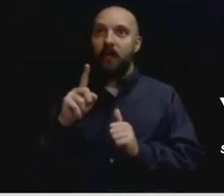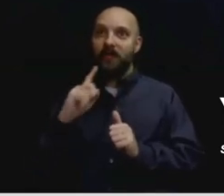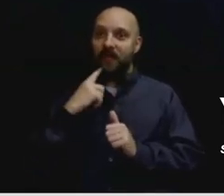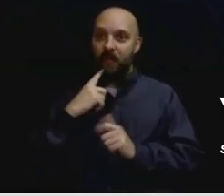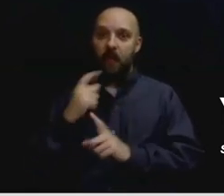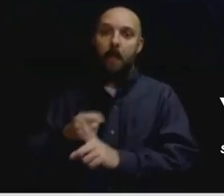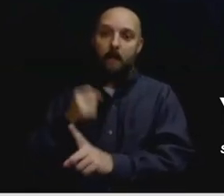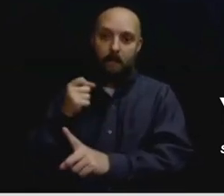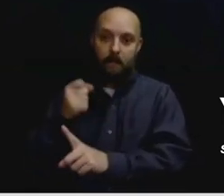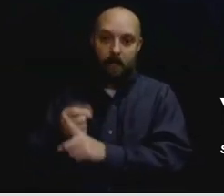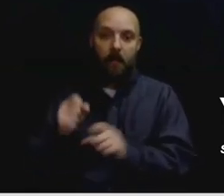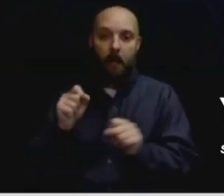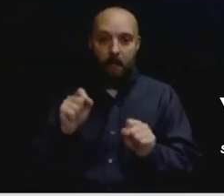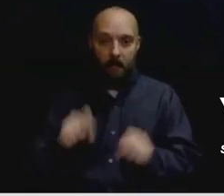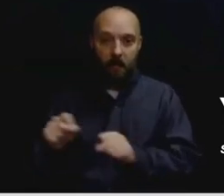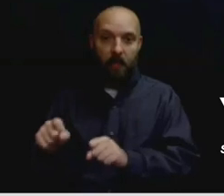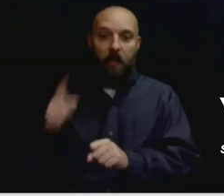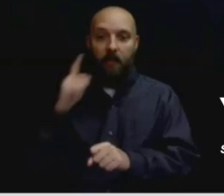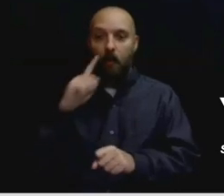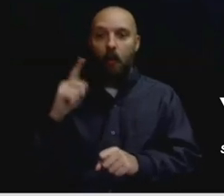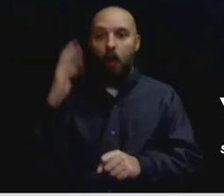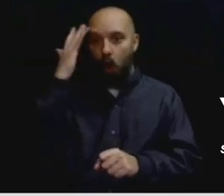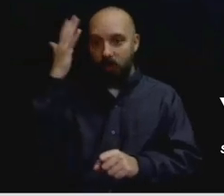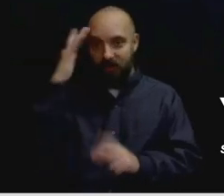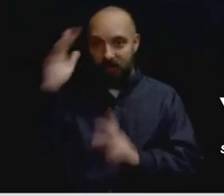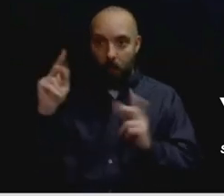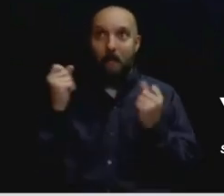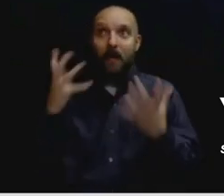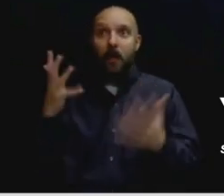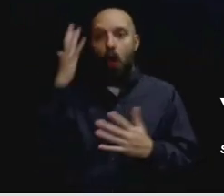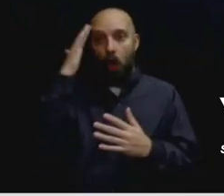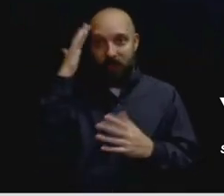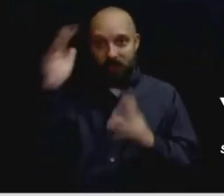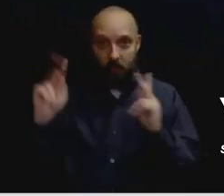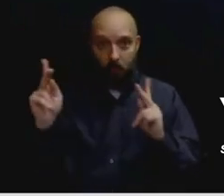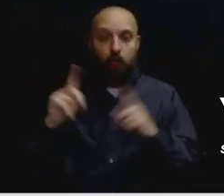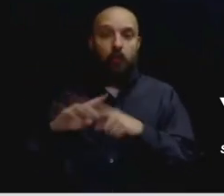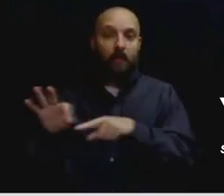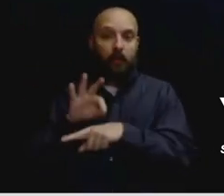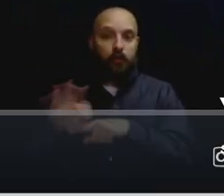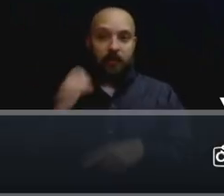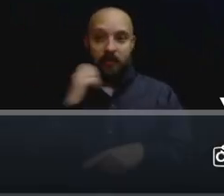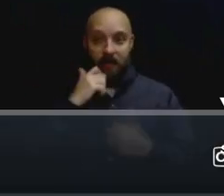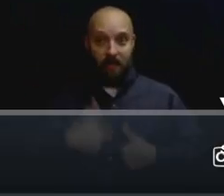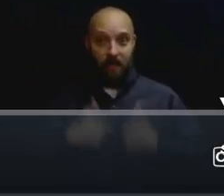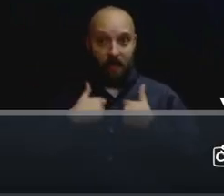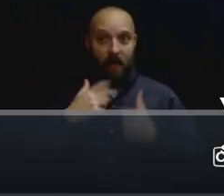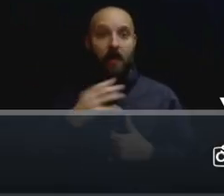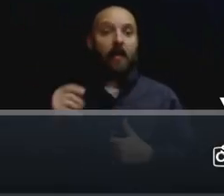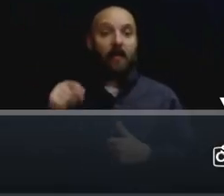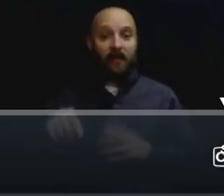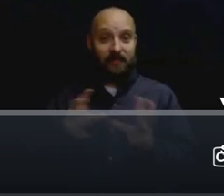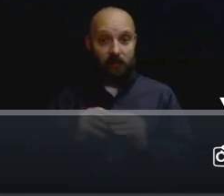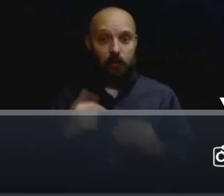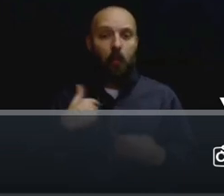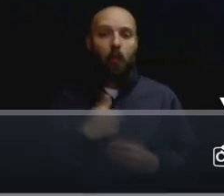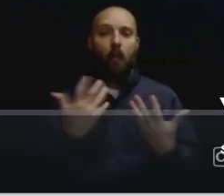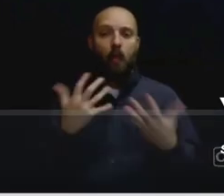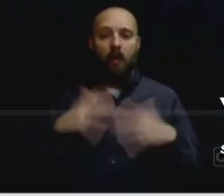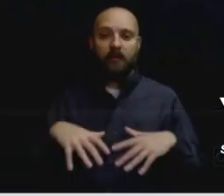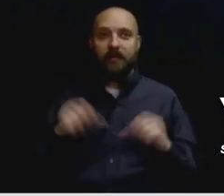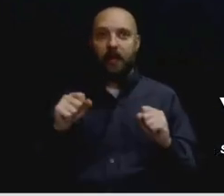the ability for autistic people, many autistic people, to function in daily lives. And in this session, we want to take